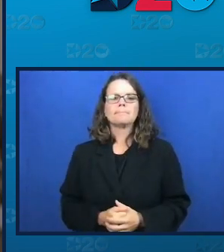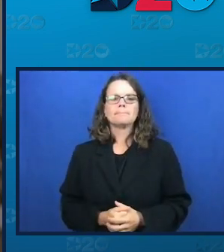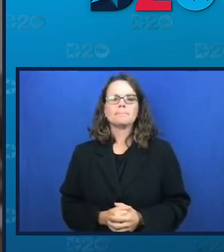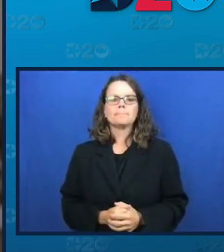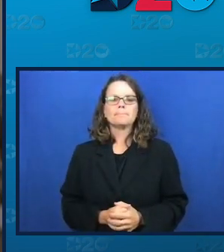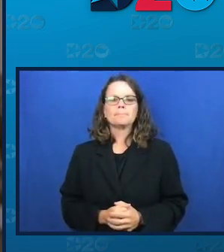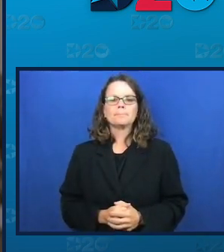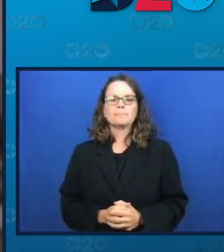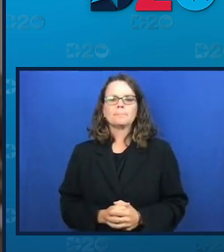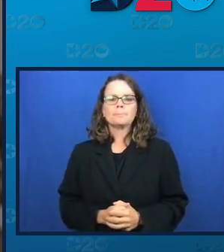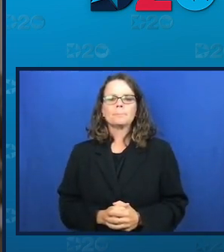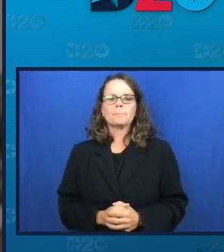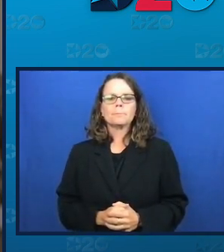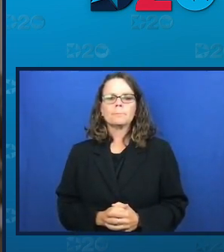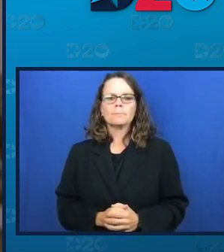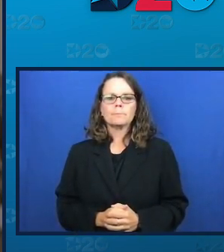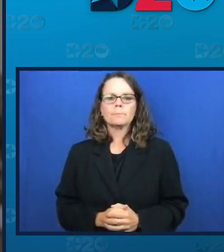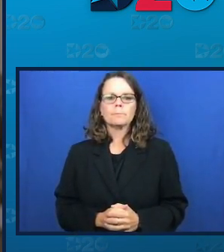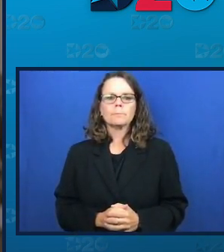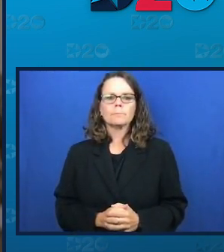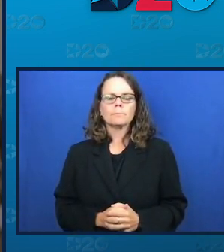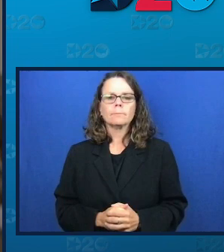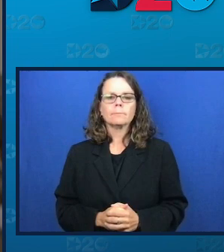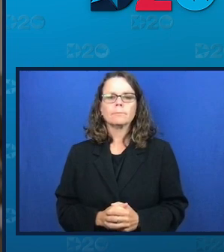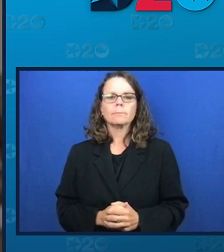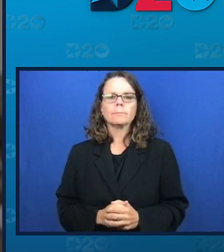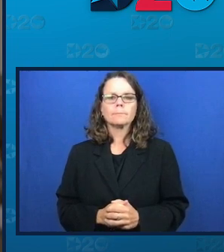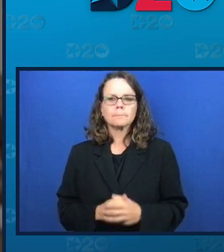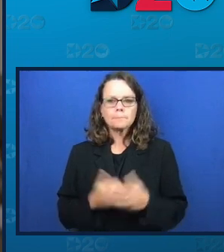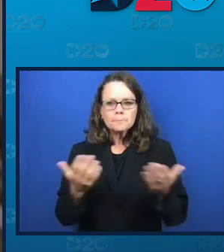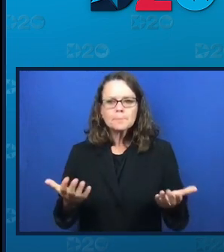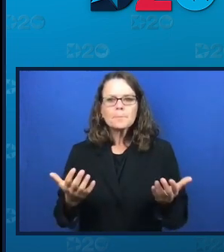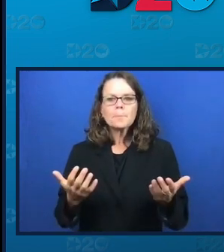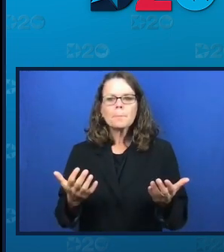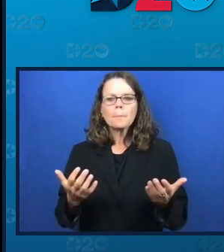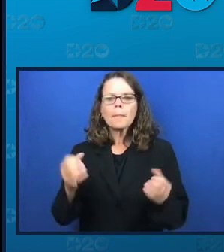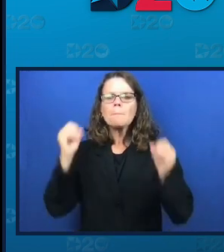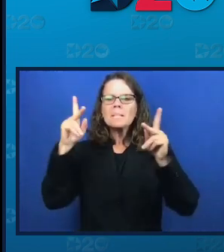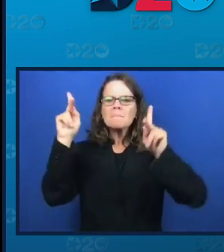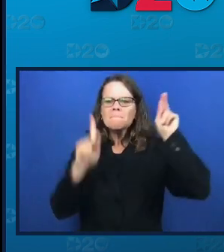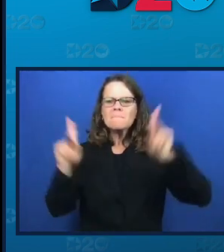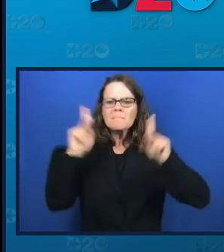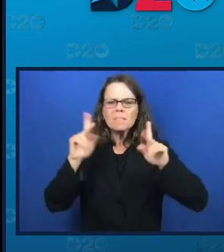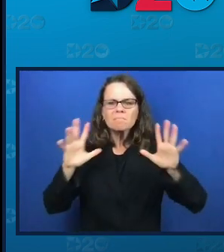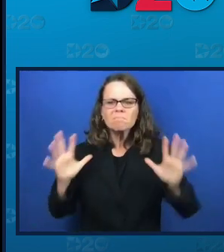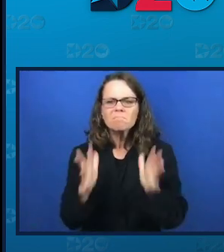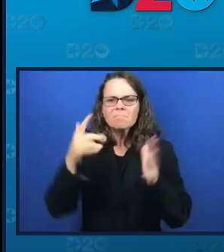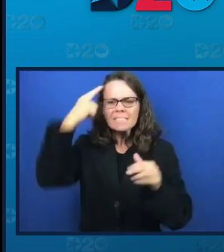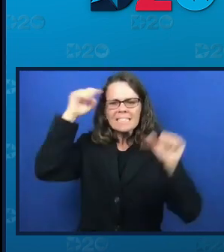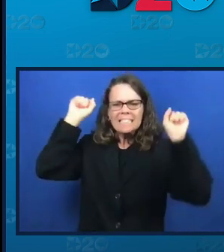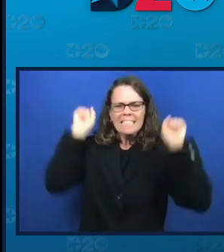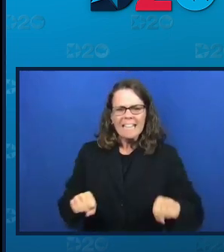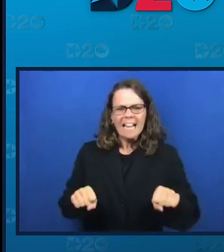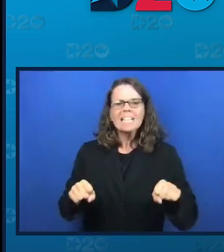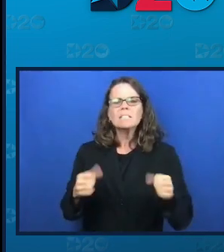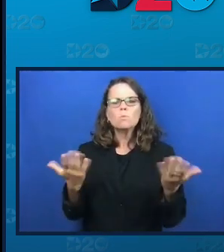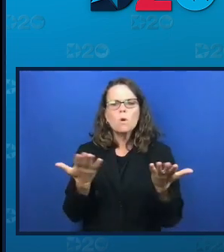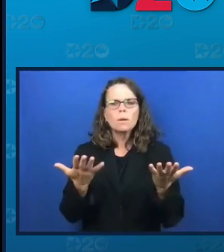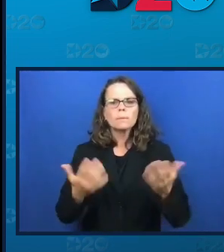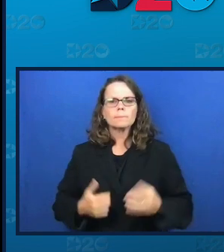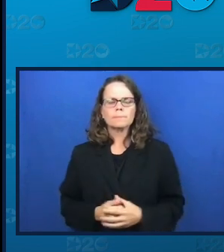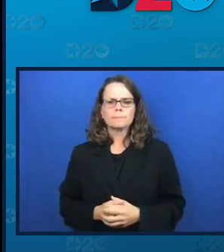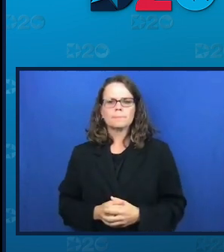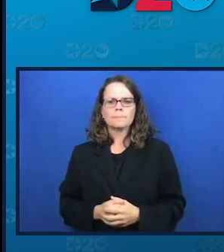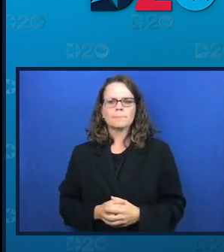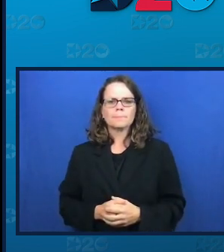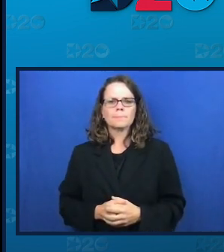castigating alone, but by also encouraging people to be better than they think they can be. Today, we are considering a fair housing measure, which not